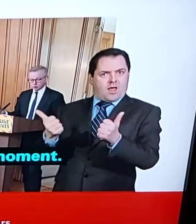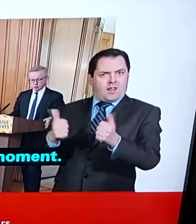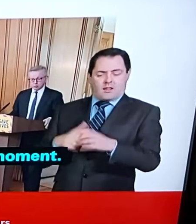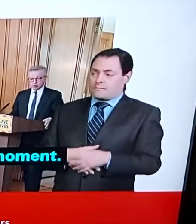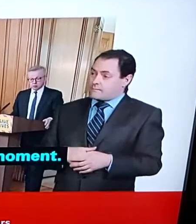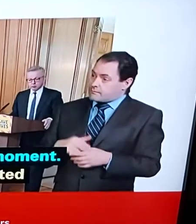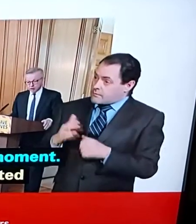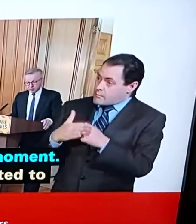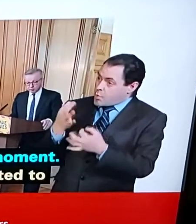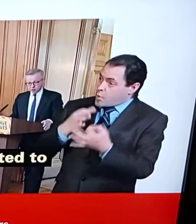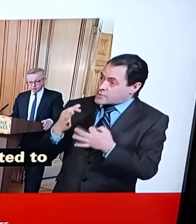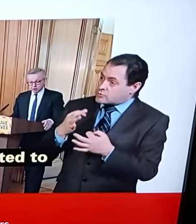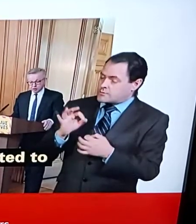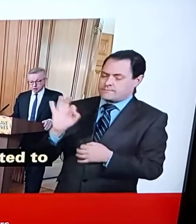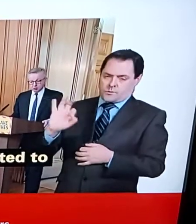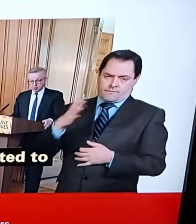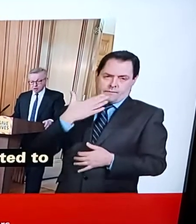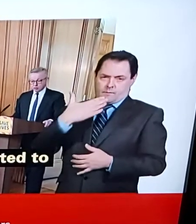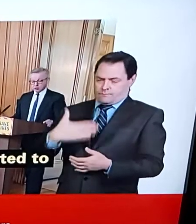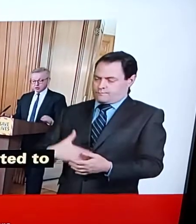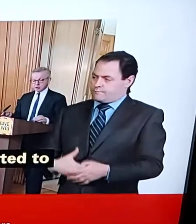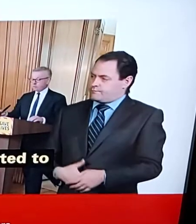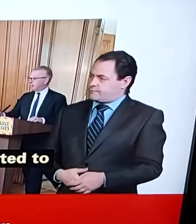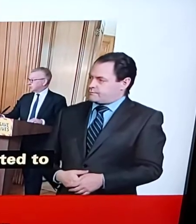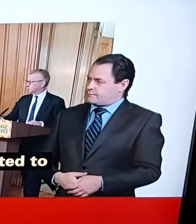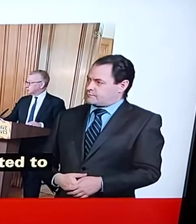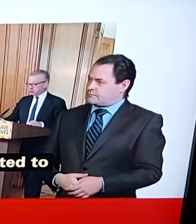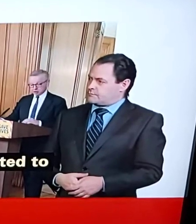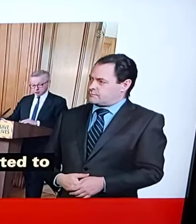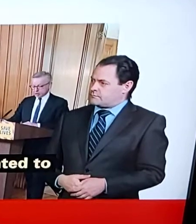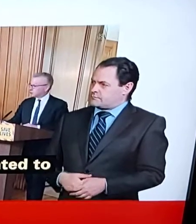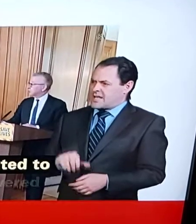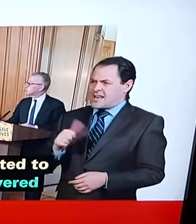You've covered my points well. Thank you. Thank you very much, David. Thank you. And we'll turn to